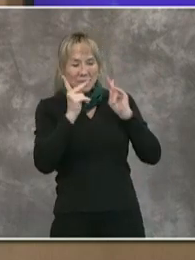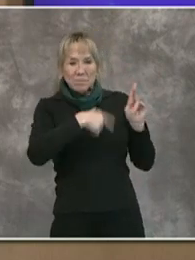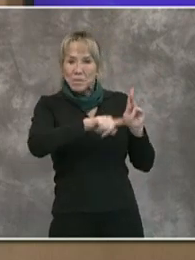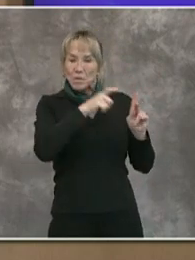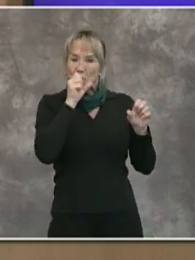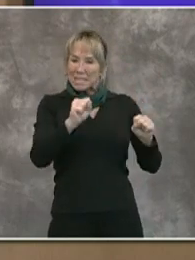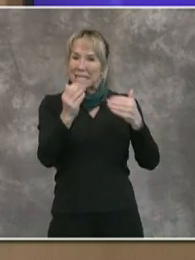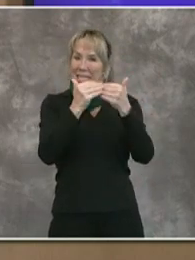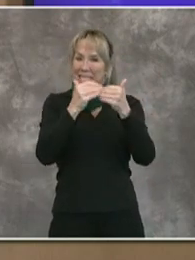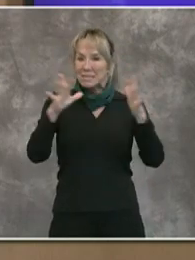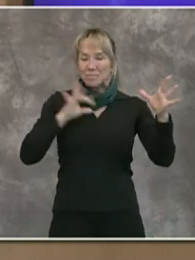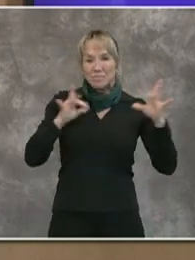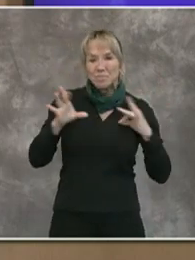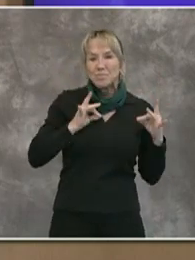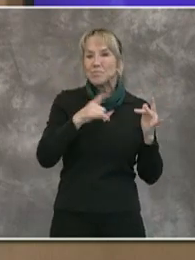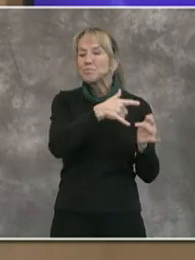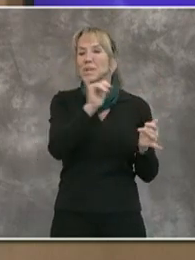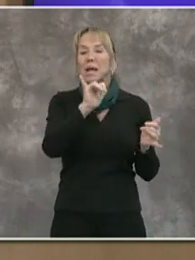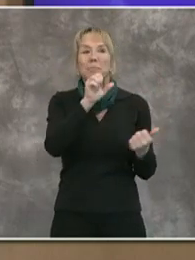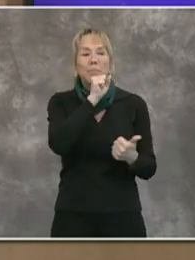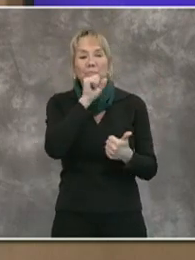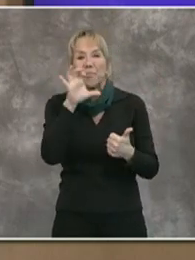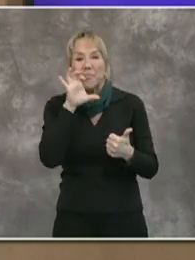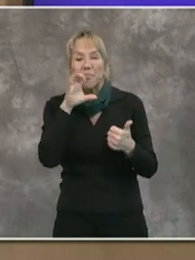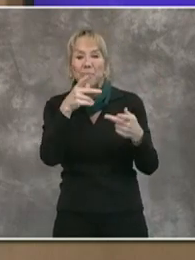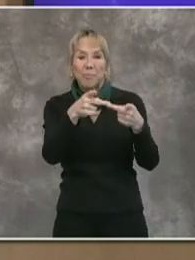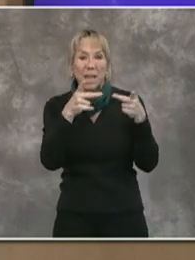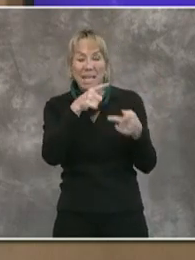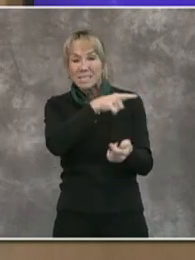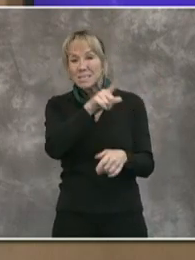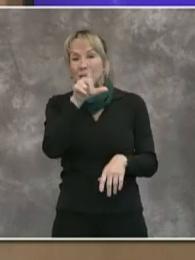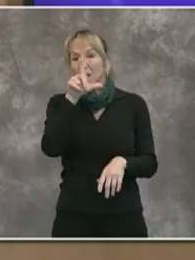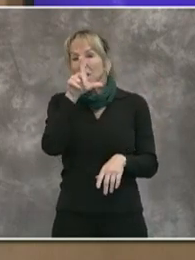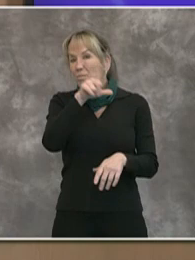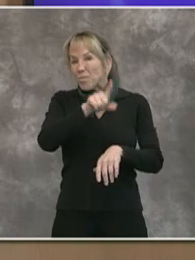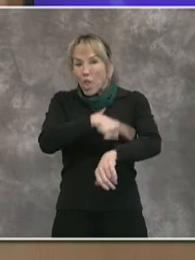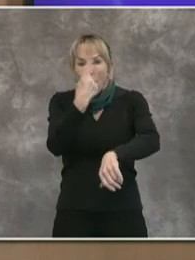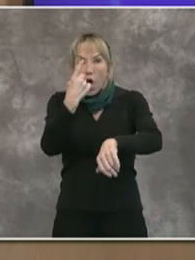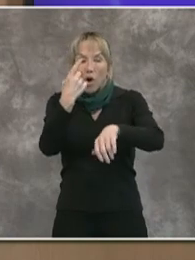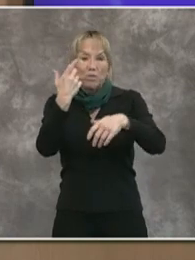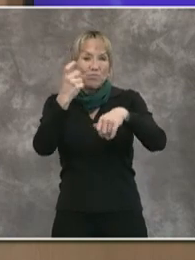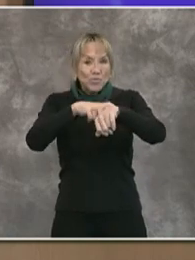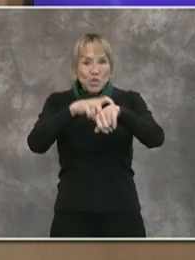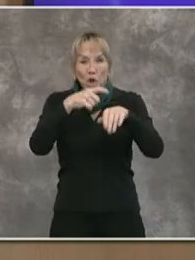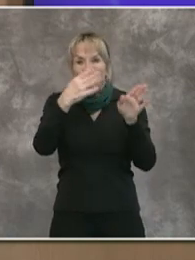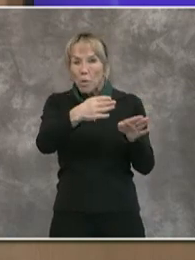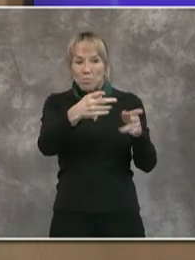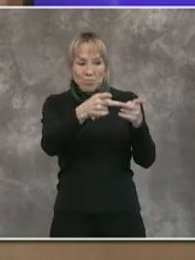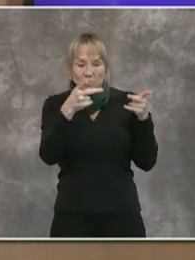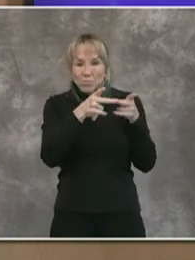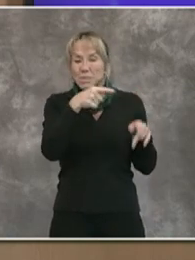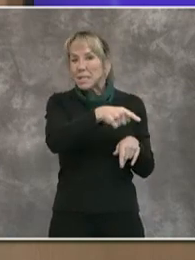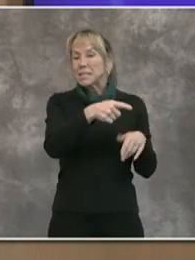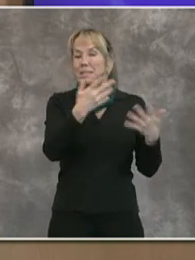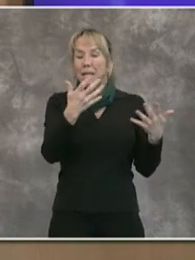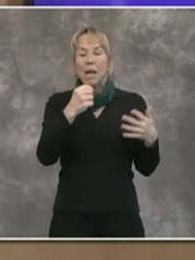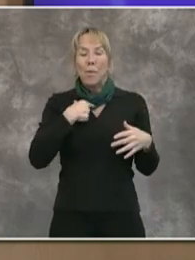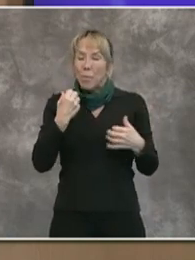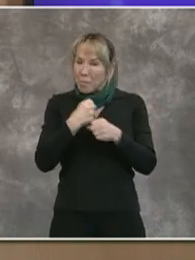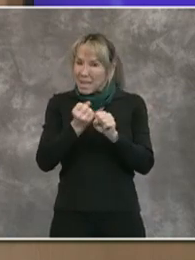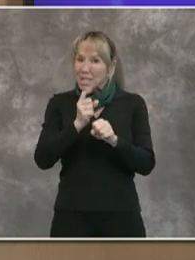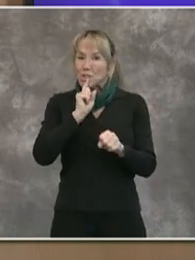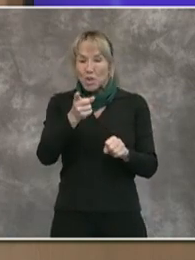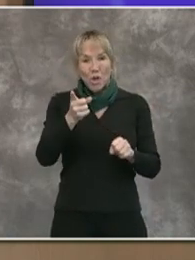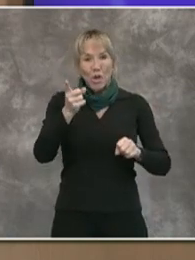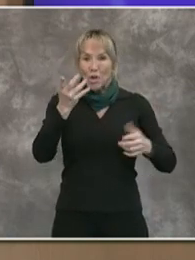around senior centers or long-term care facilities and nursing homes, protecting the general public by ensuring any lifting of interventions includes